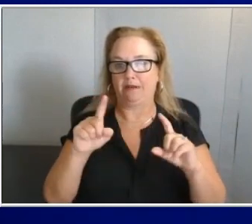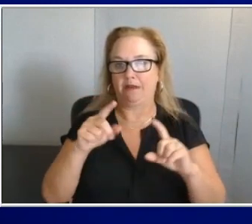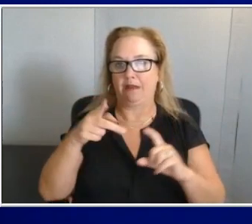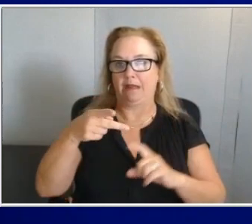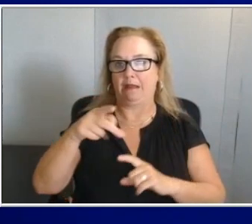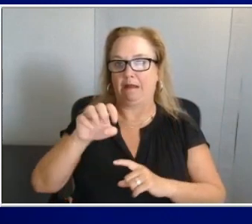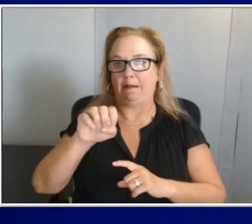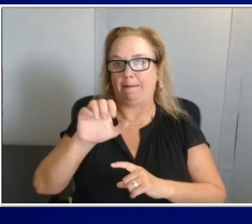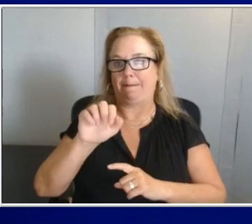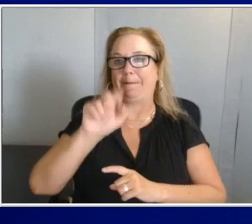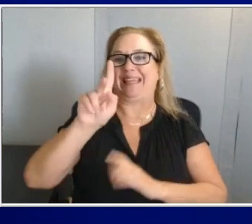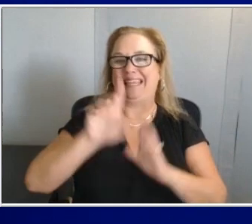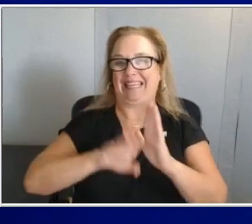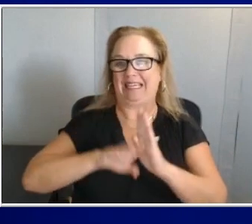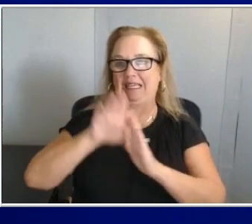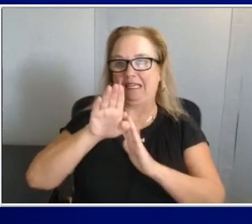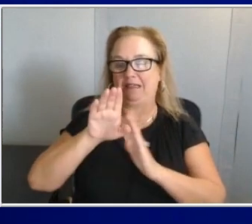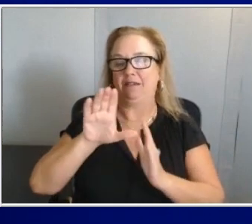the